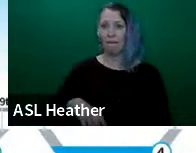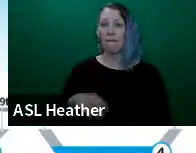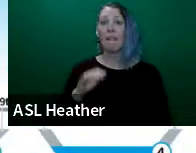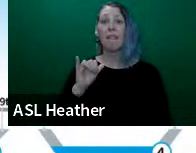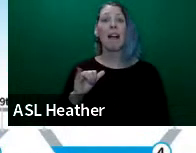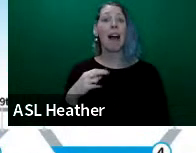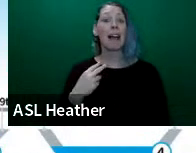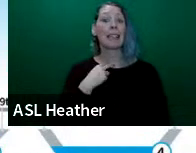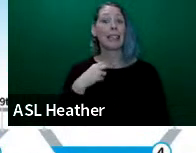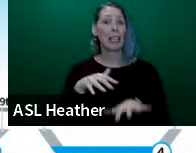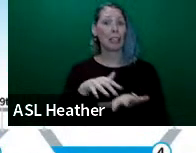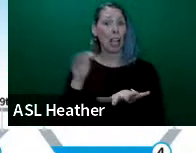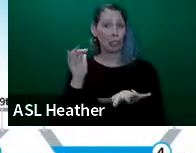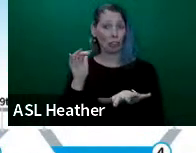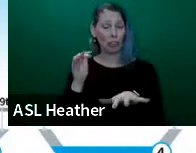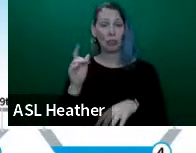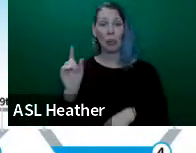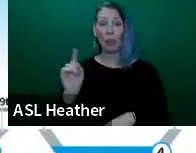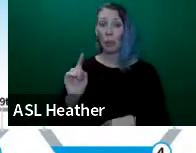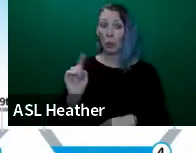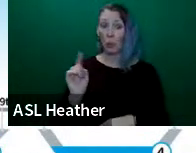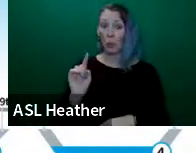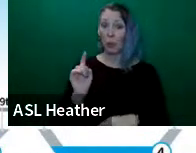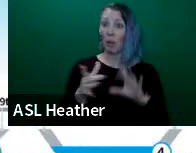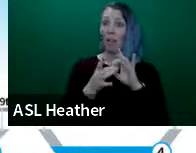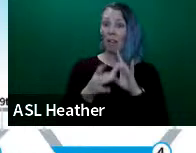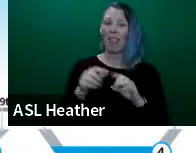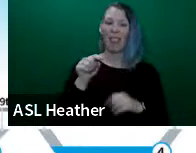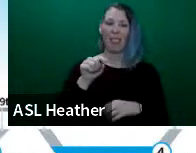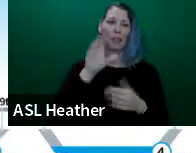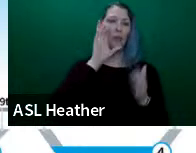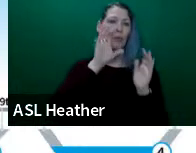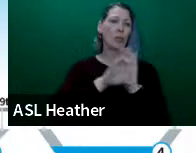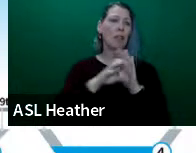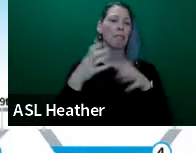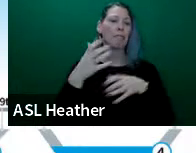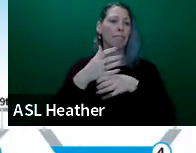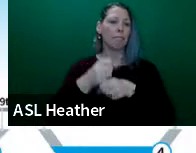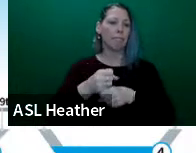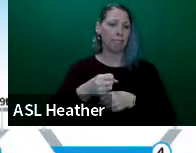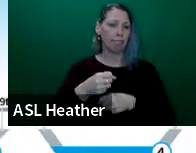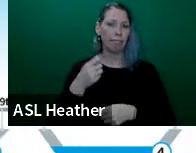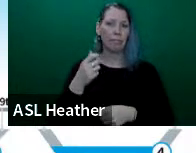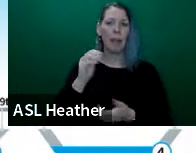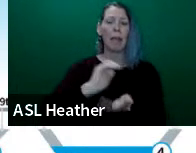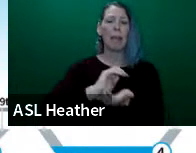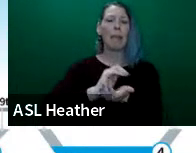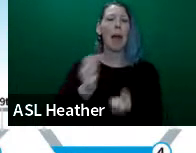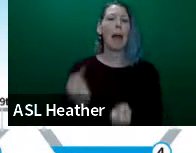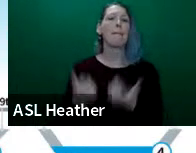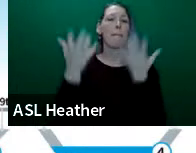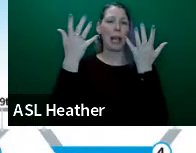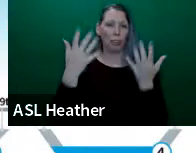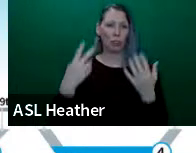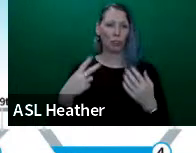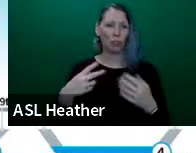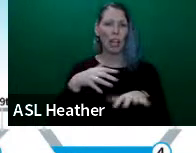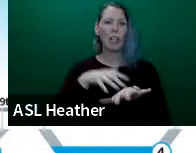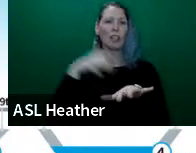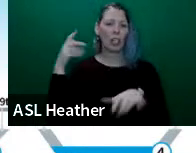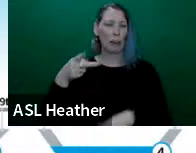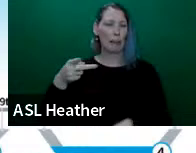congestion index is related to this graphic. It is summarizing the amount of congestion, PM